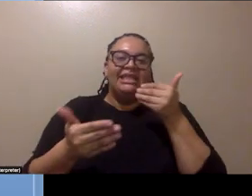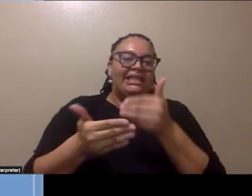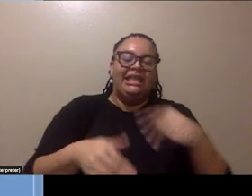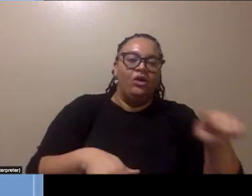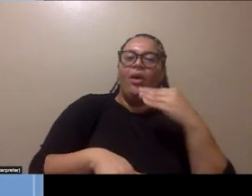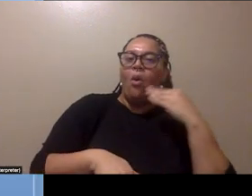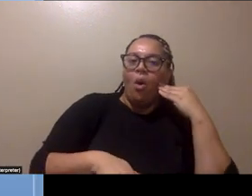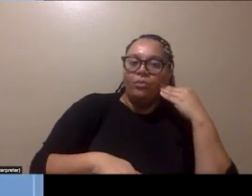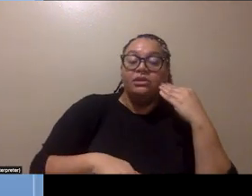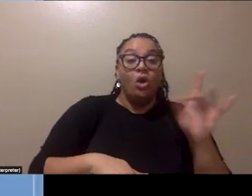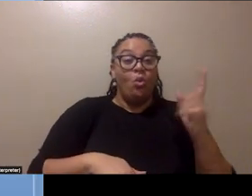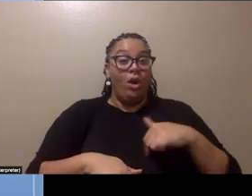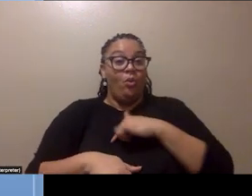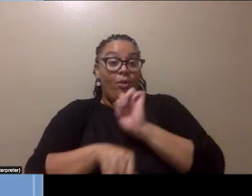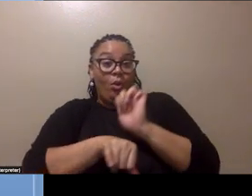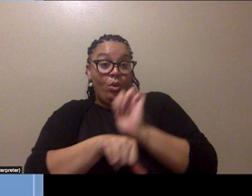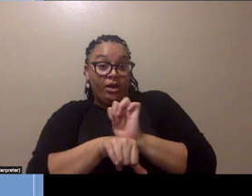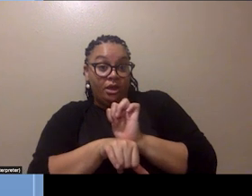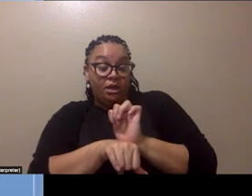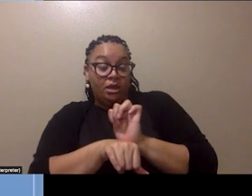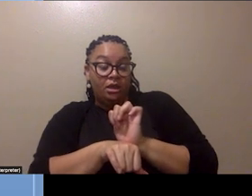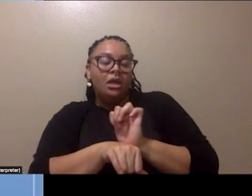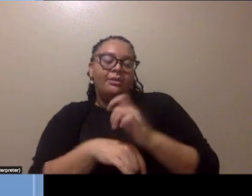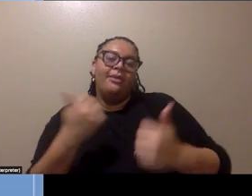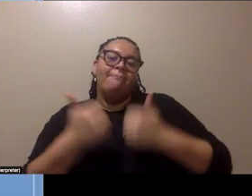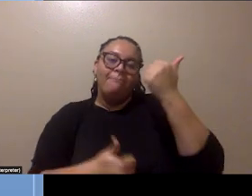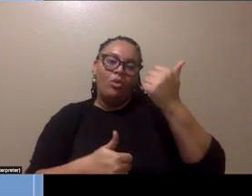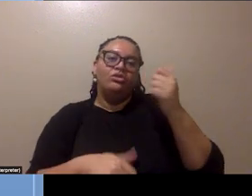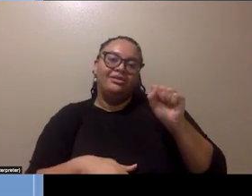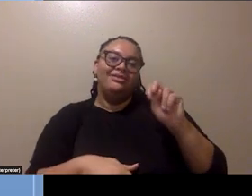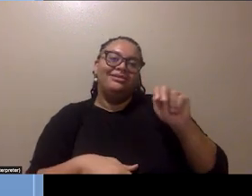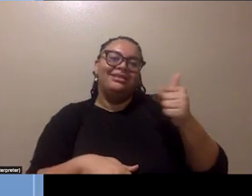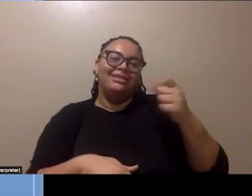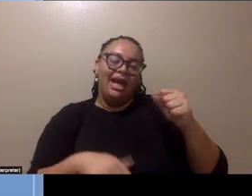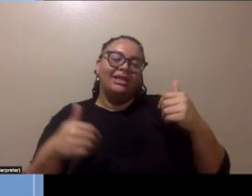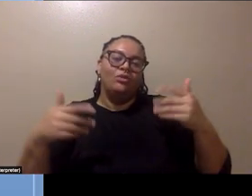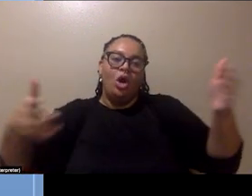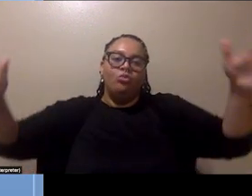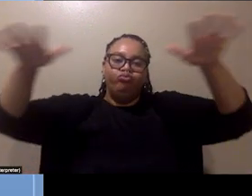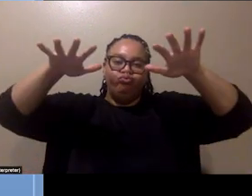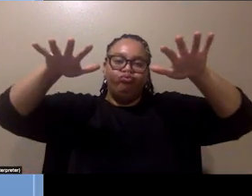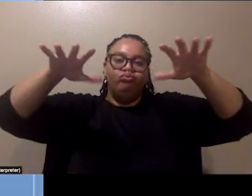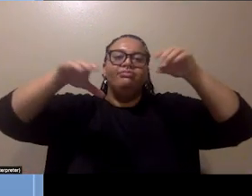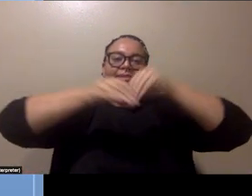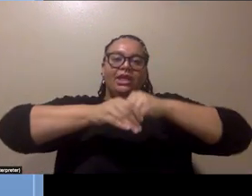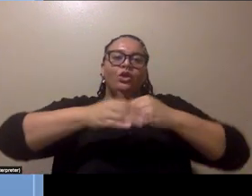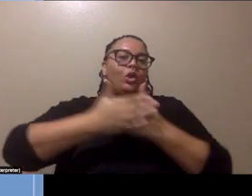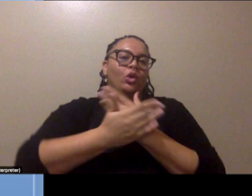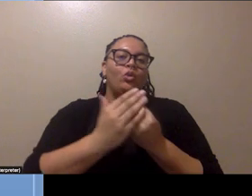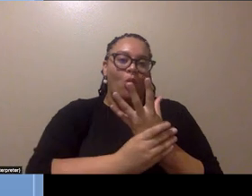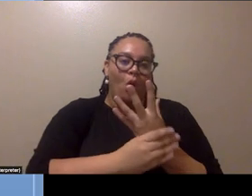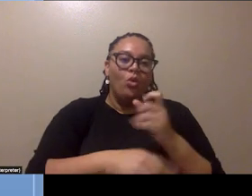cover around their cavities. And the condition that we were working in with these 25-year-old stands, most of the snags were covered